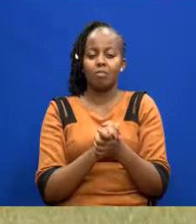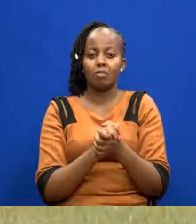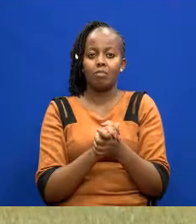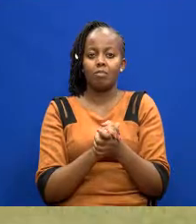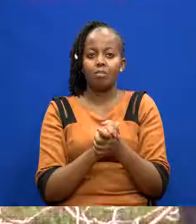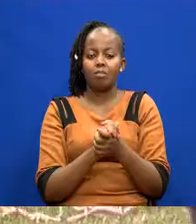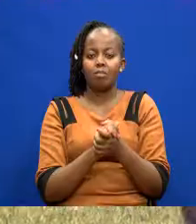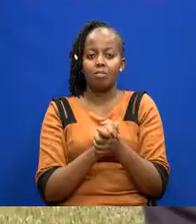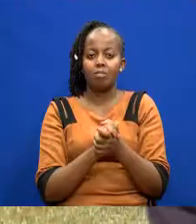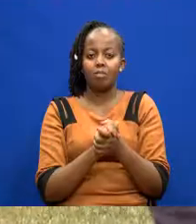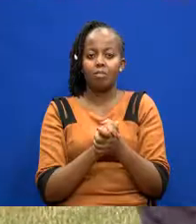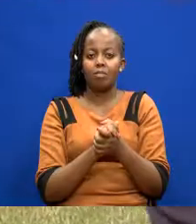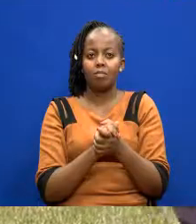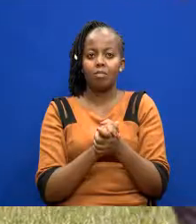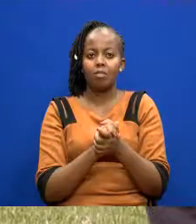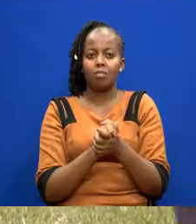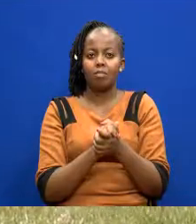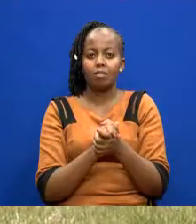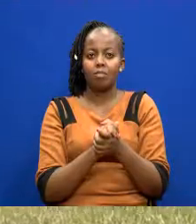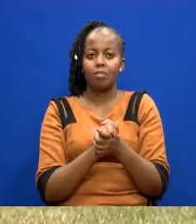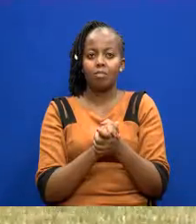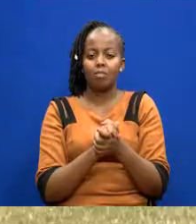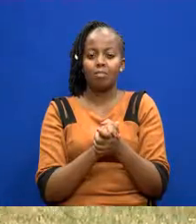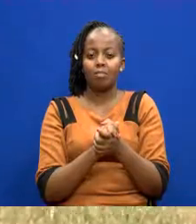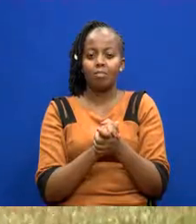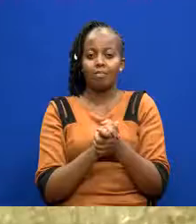Give him the ball. Tackle on top.